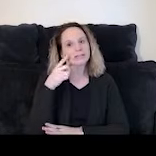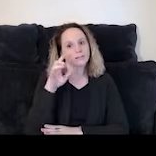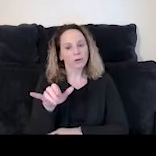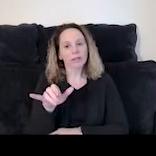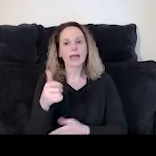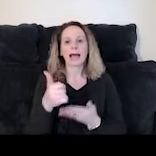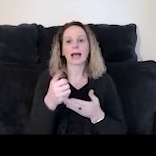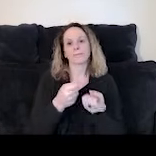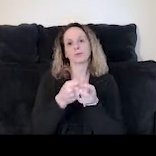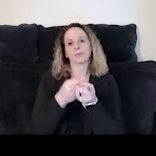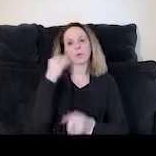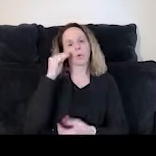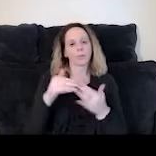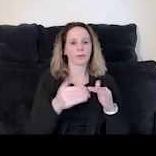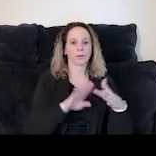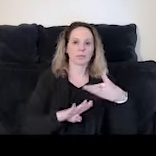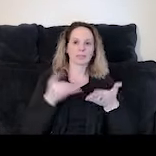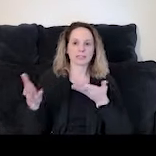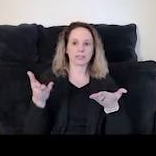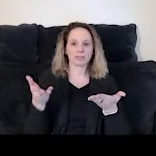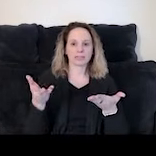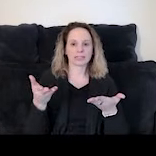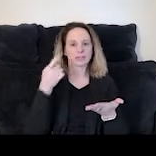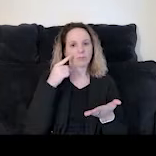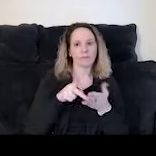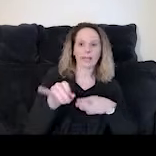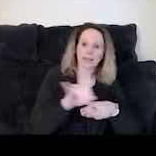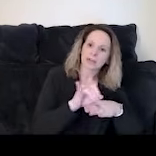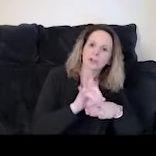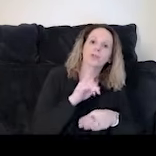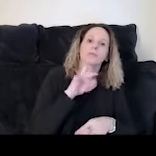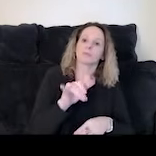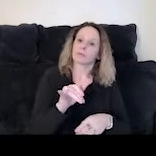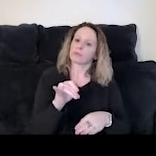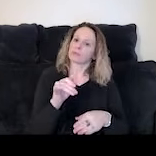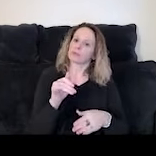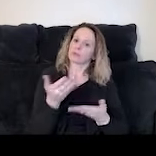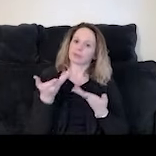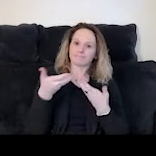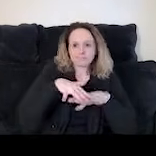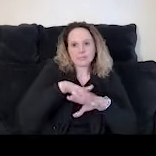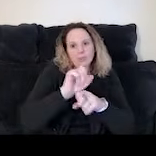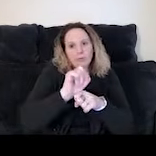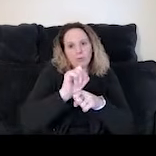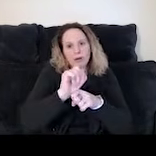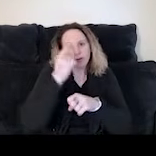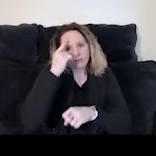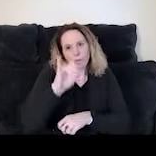help support home and community-based services through paid internships to really quickly infuse some workforce